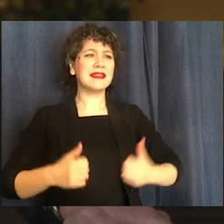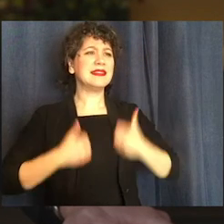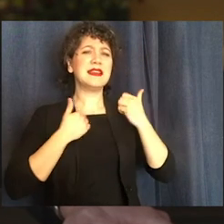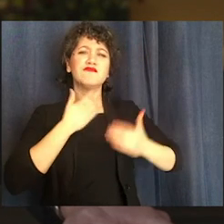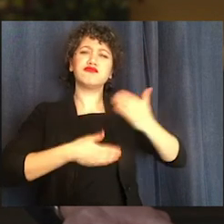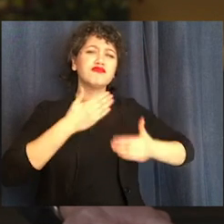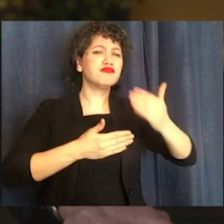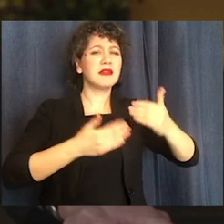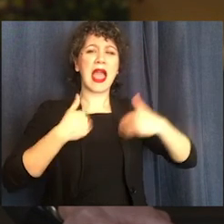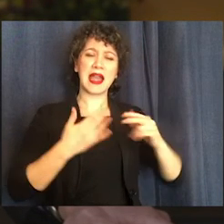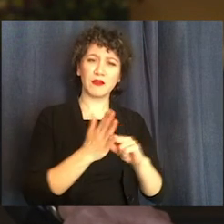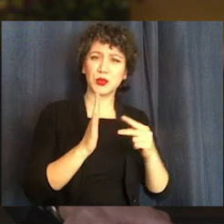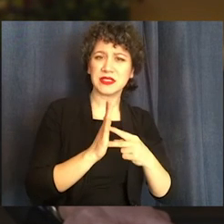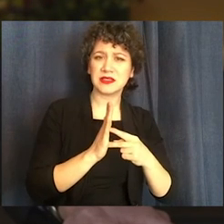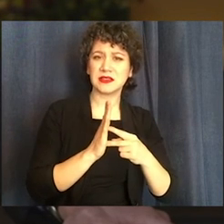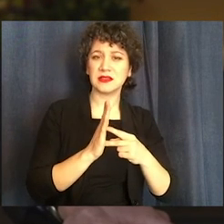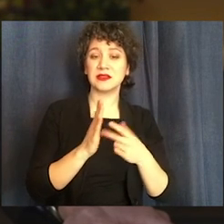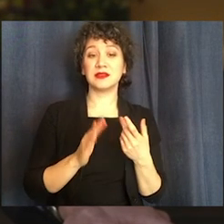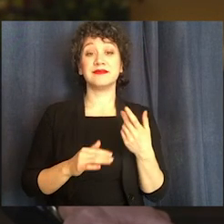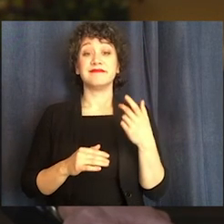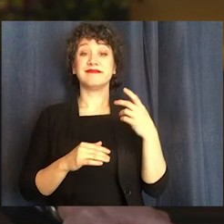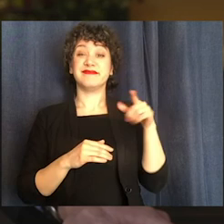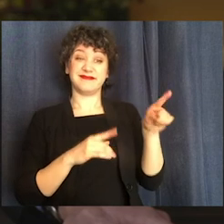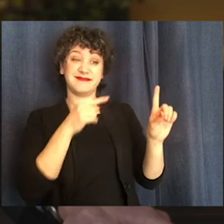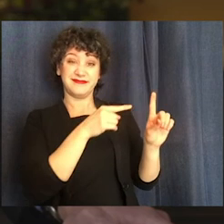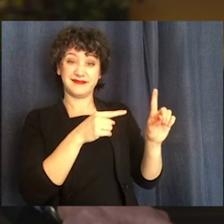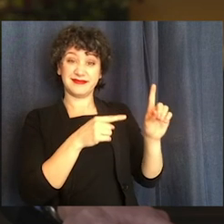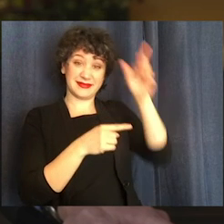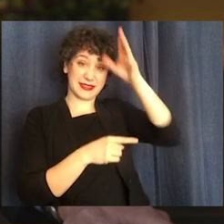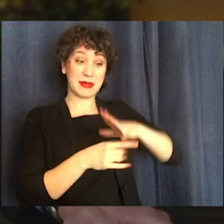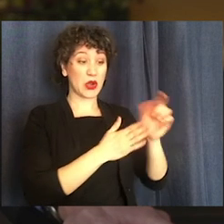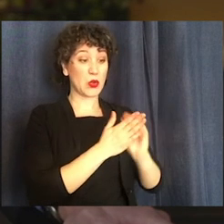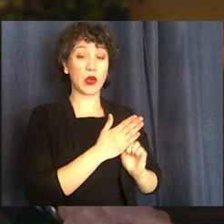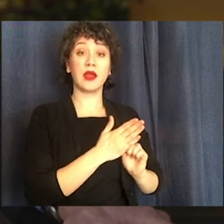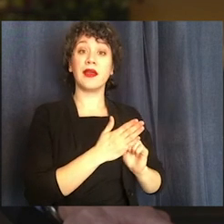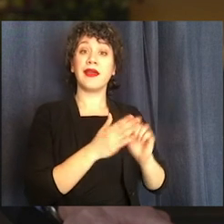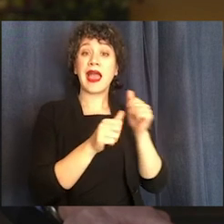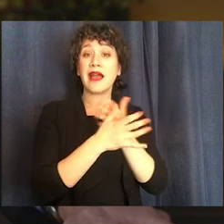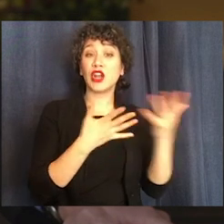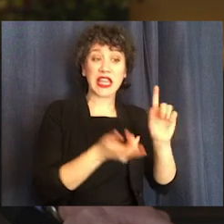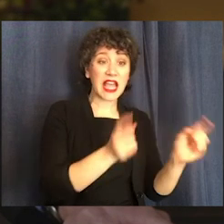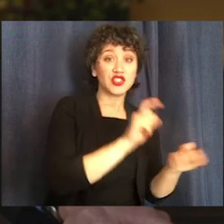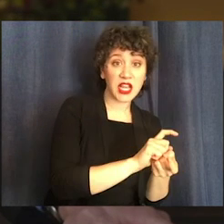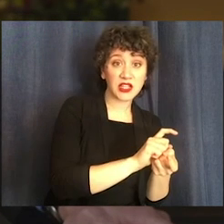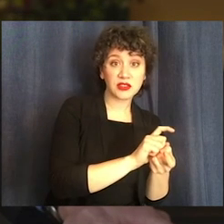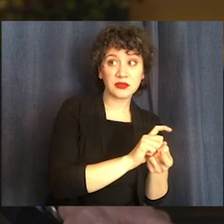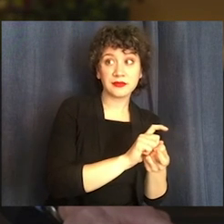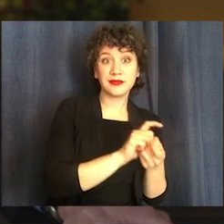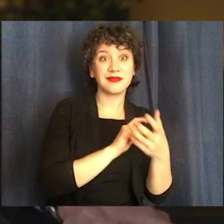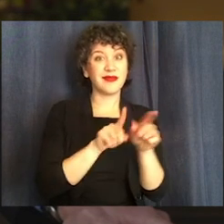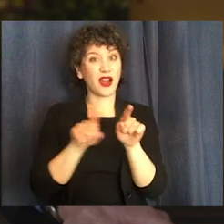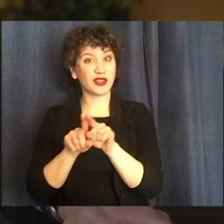Absolutely nothing's changed. Yes, you've graduated high school and accomplished something great, but the real tests are